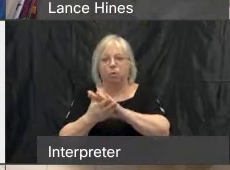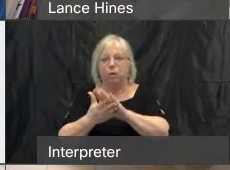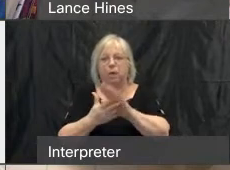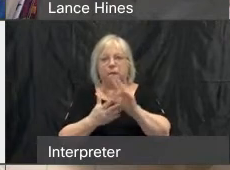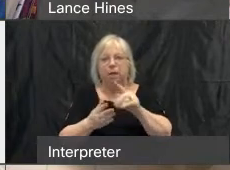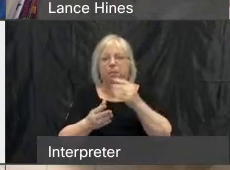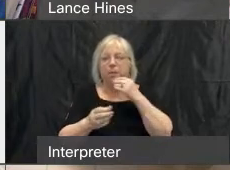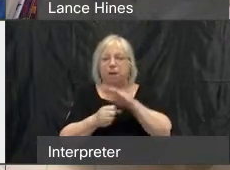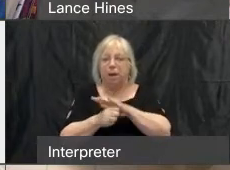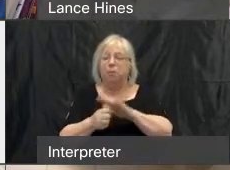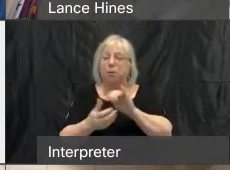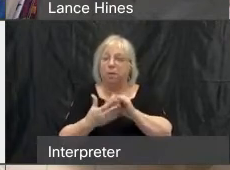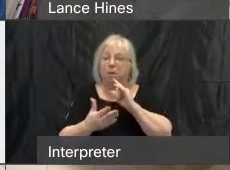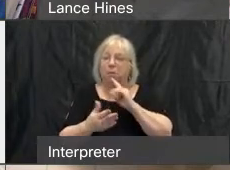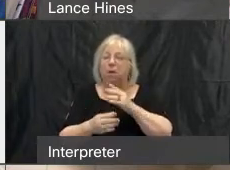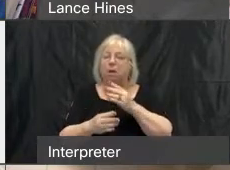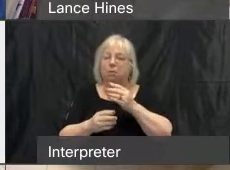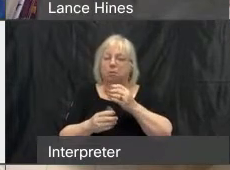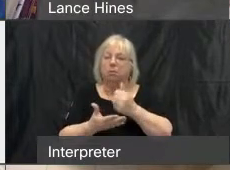our neighborhoods and